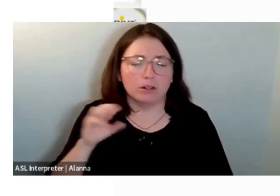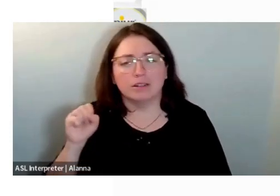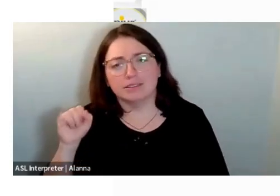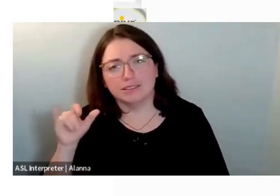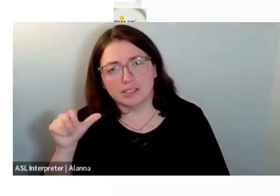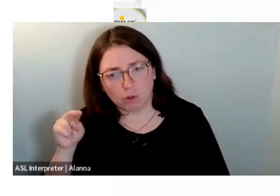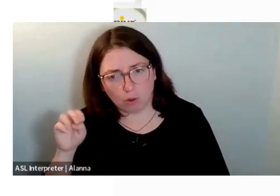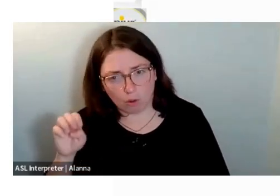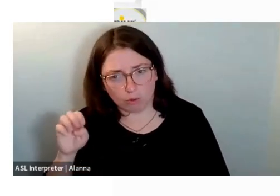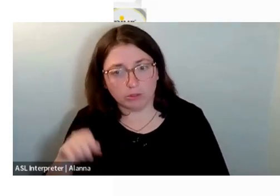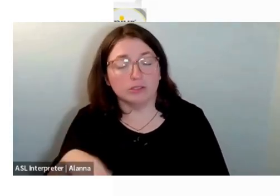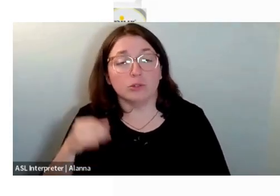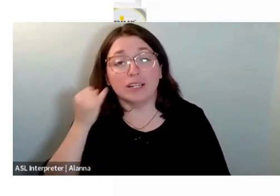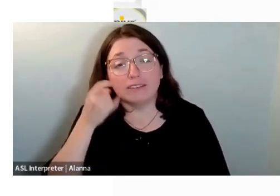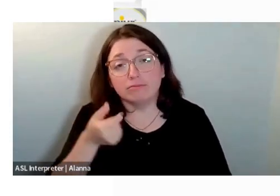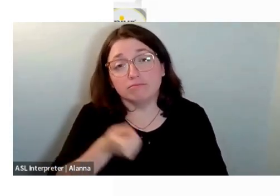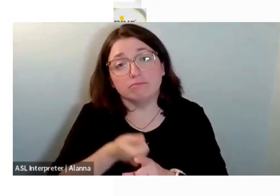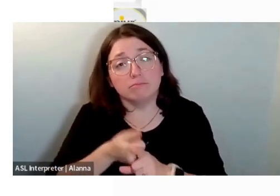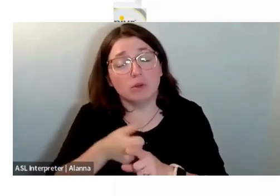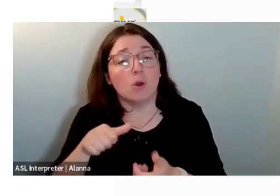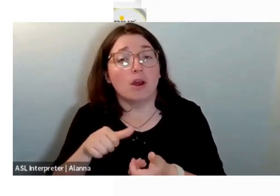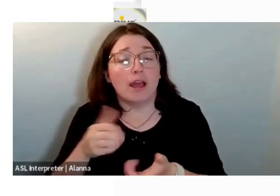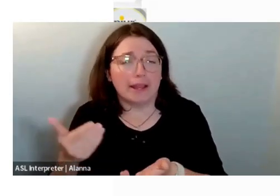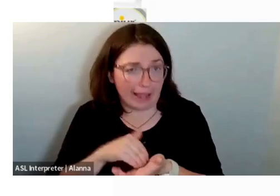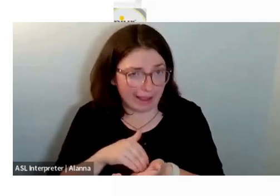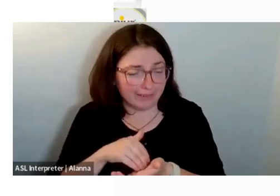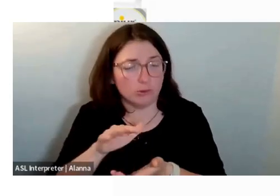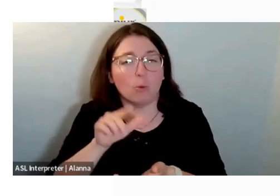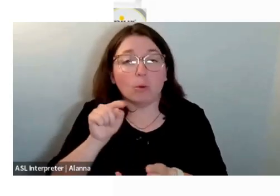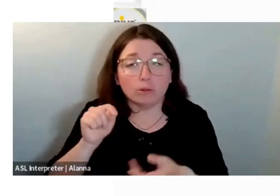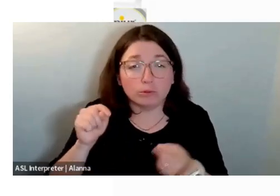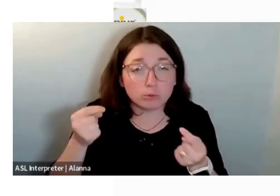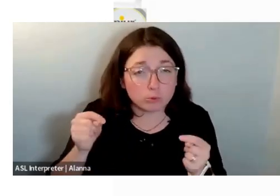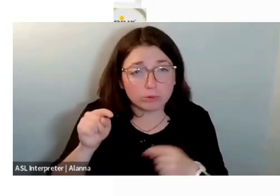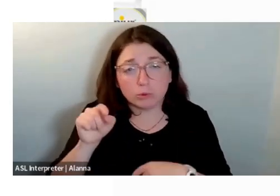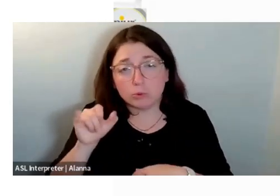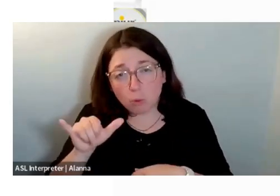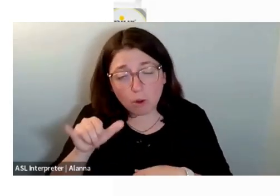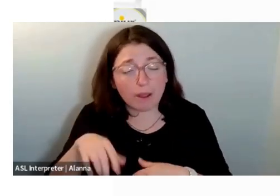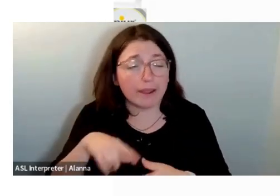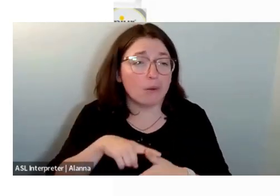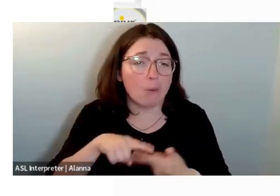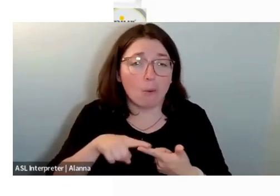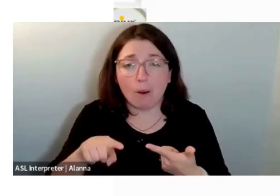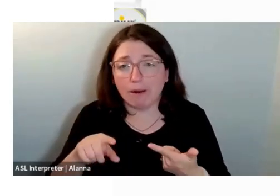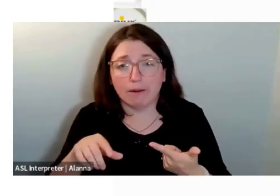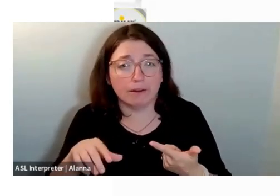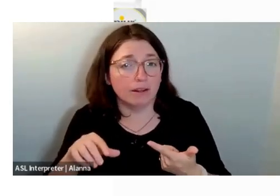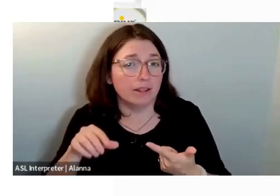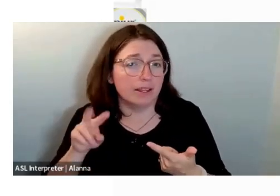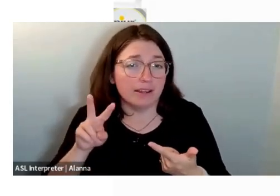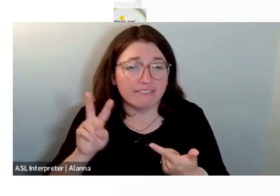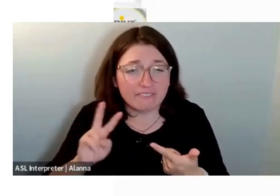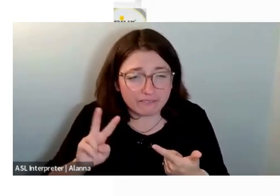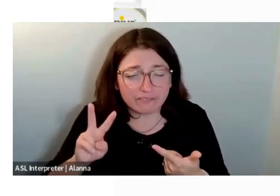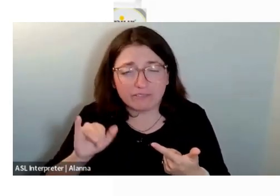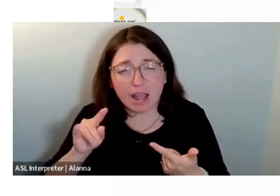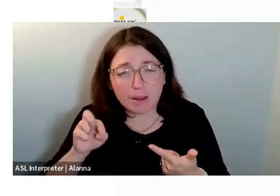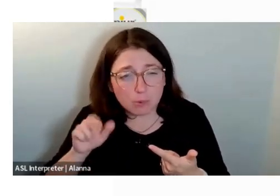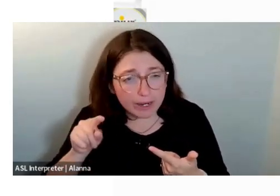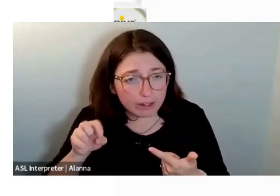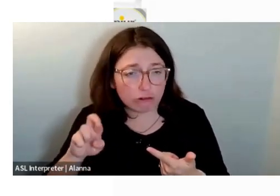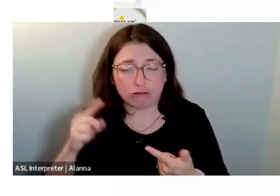any dilator or toy, again, right away, these are completely fine to use with